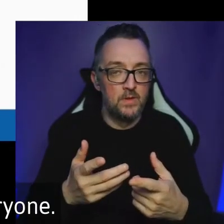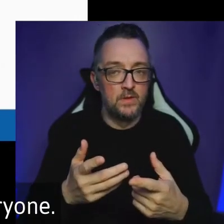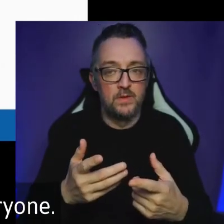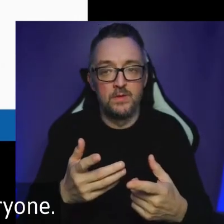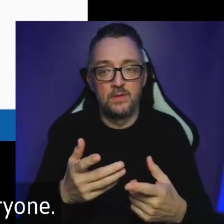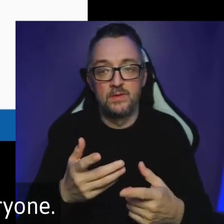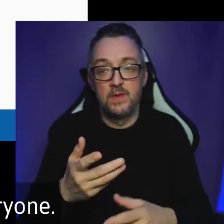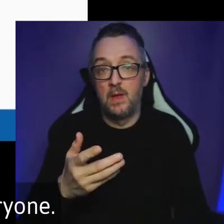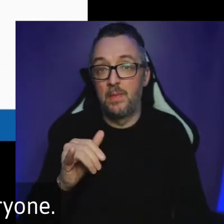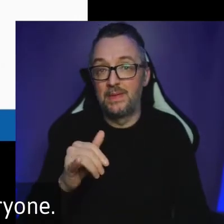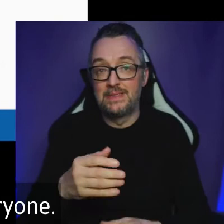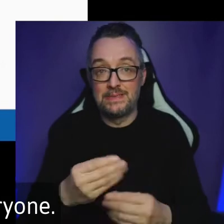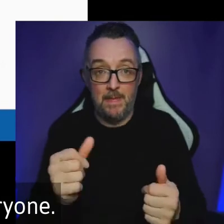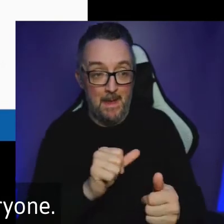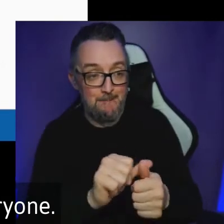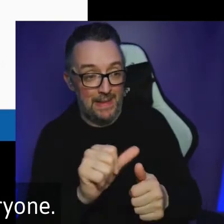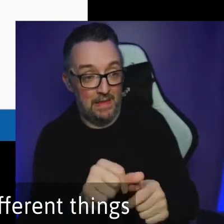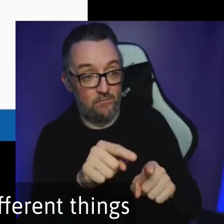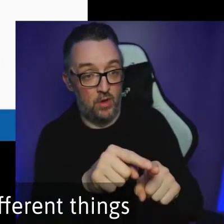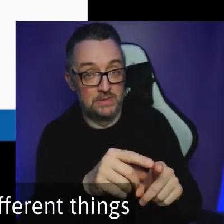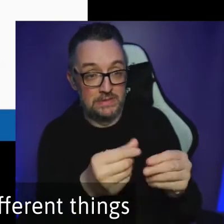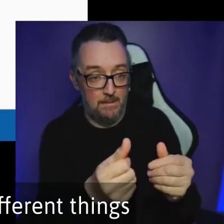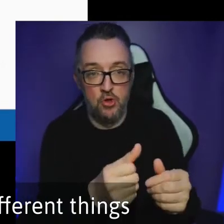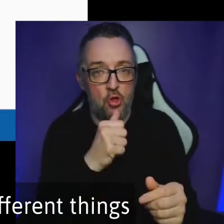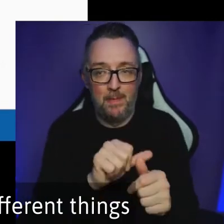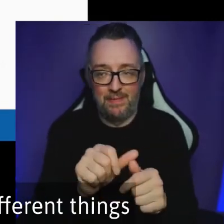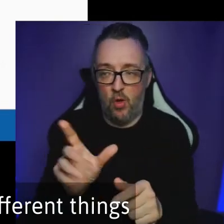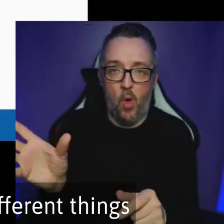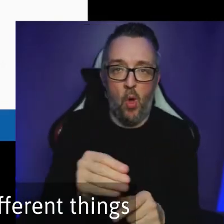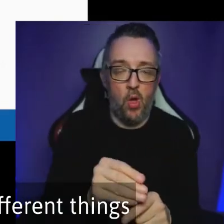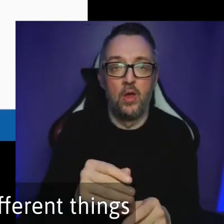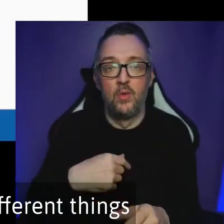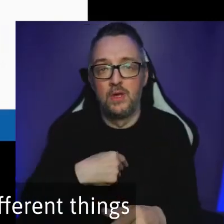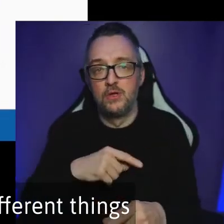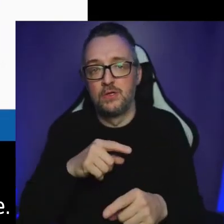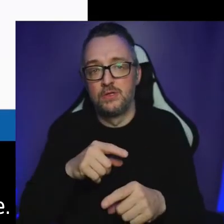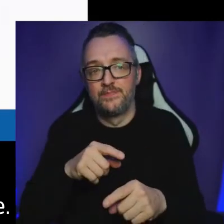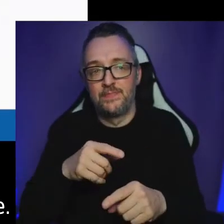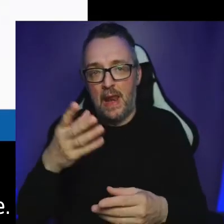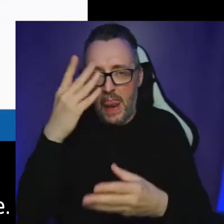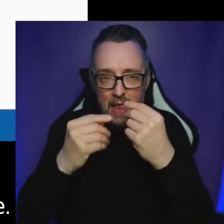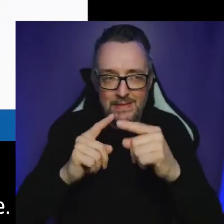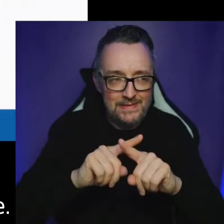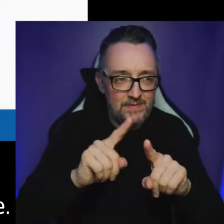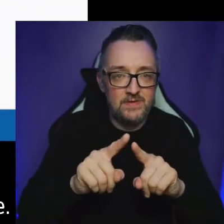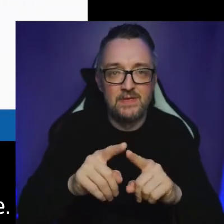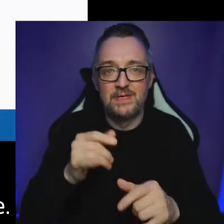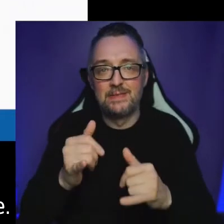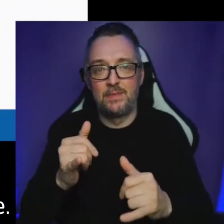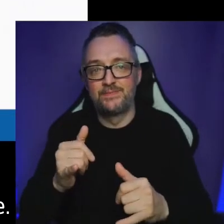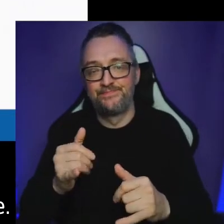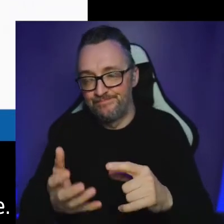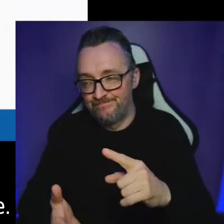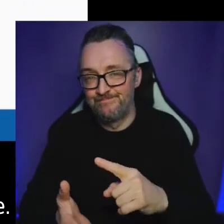It might be better for some, it isn't better for everyone. So there's always, we kind of learn all of these different things, and then sometimes you get to the point where you go,